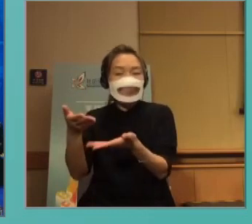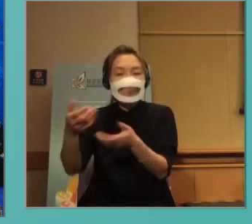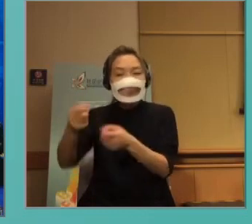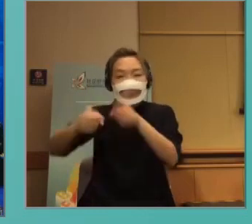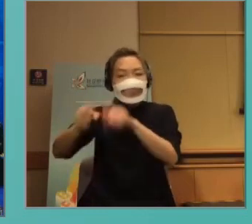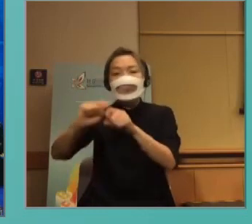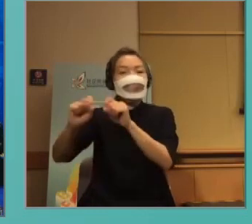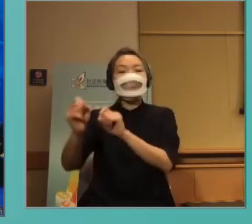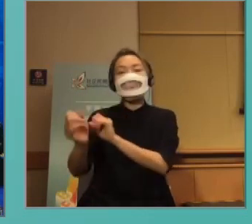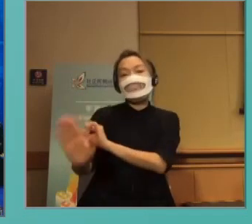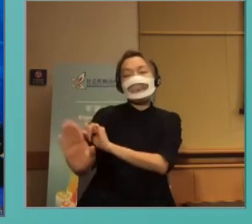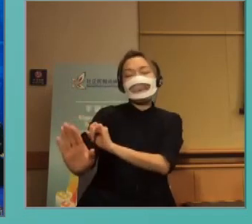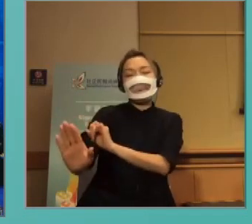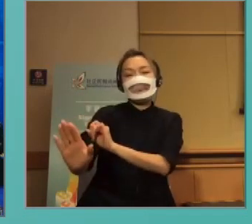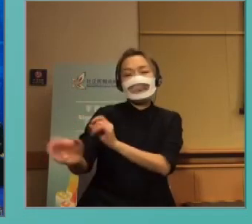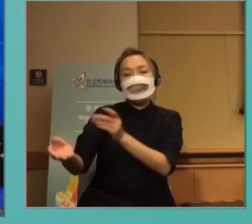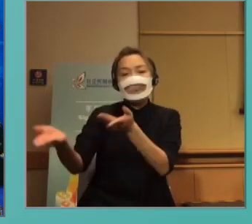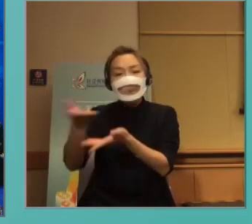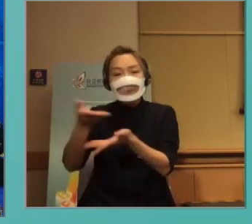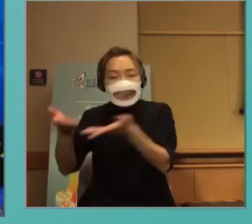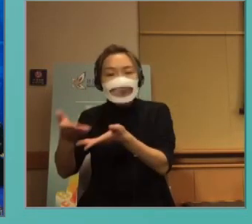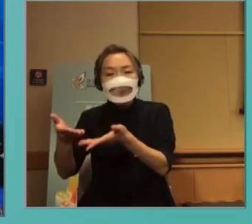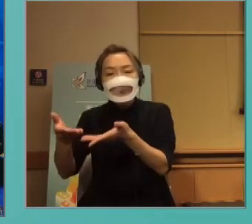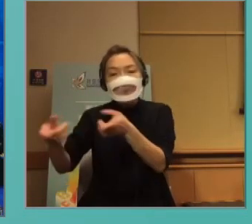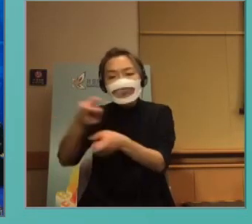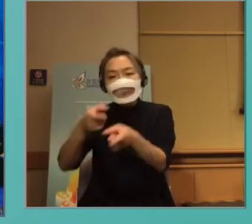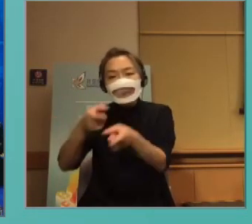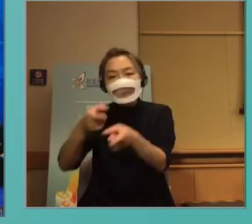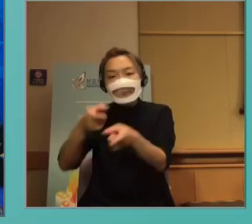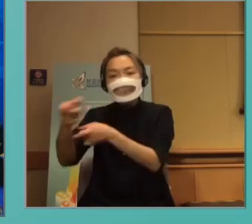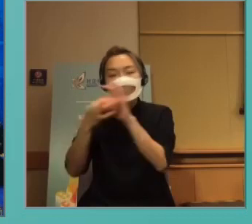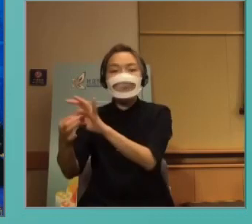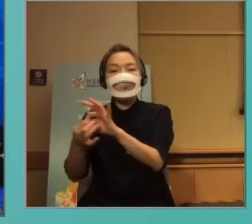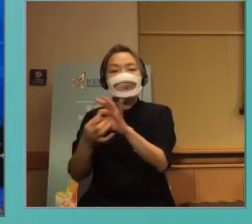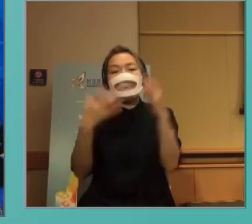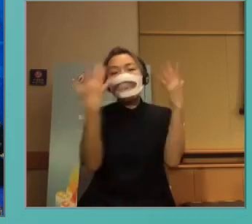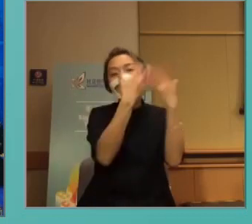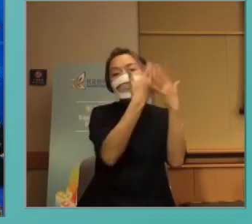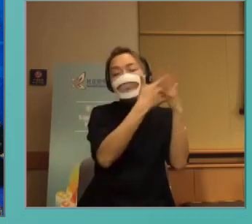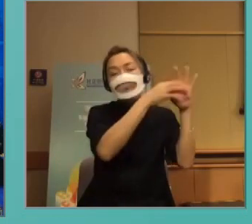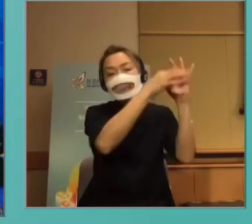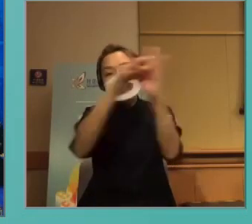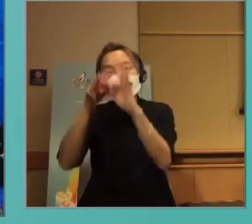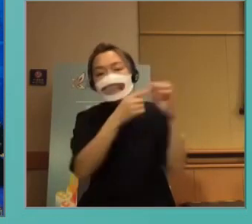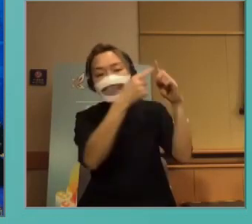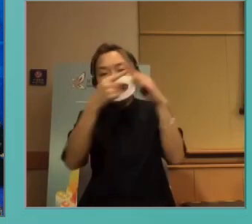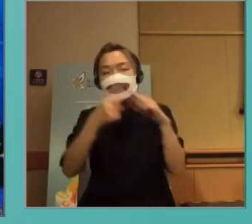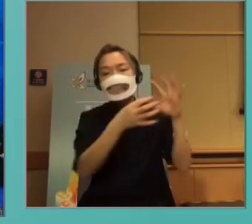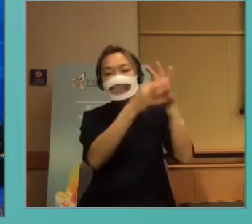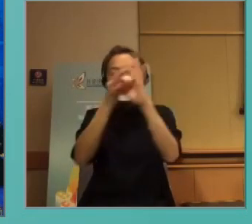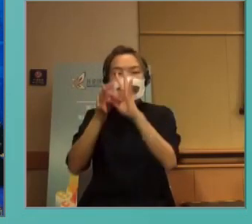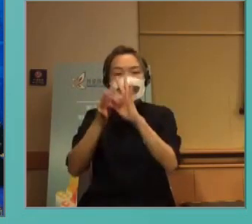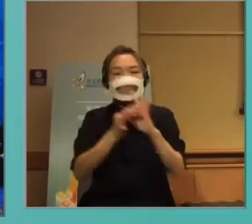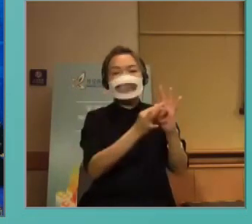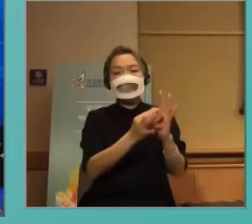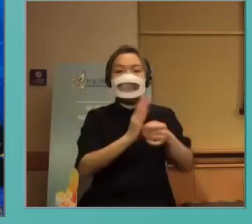you think about it, just a way to connect people, but its implications were social and political, and I think of blockchain in the same way. Well, I would